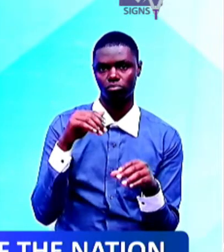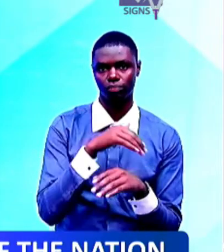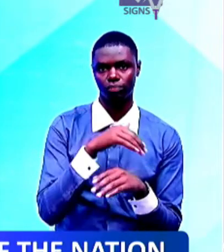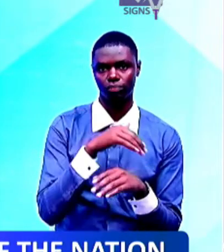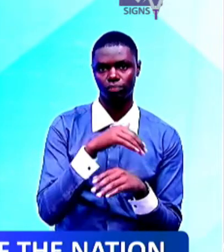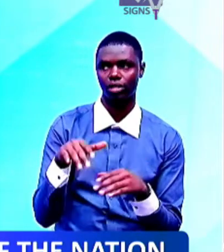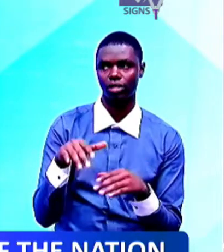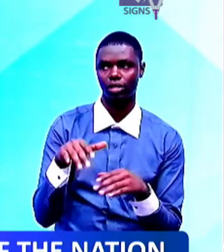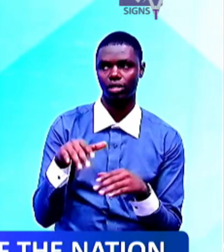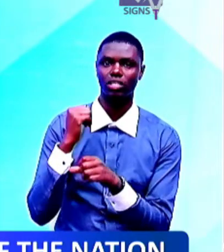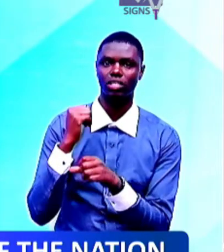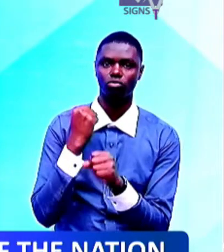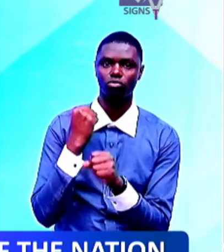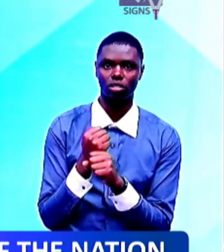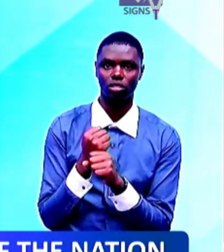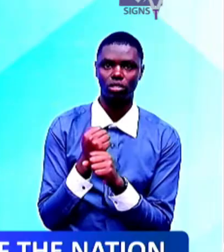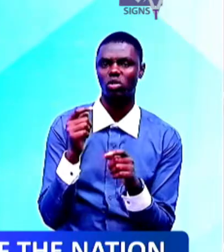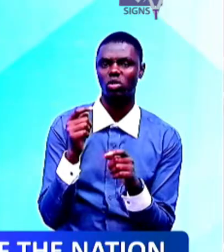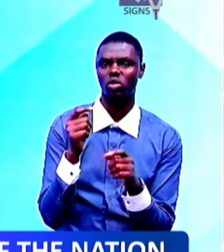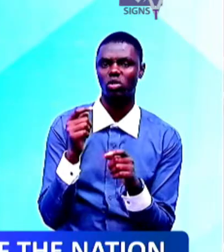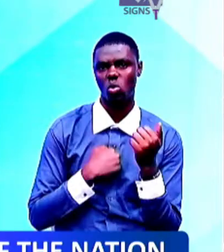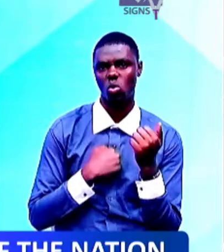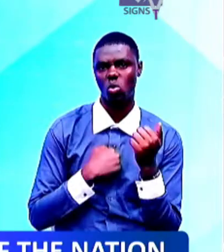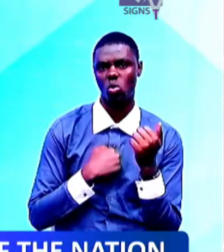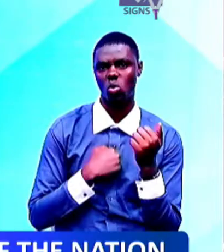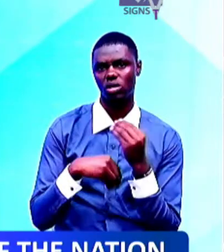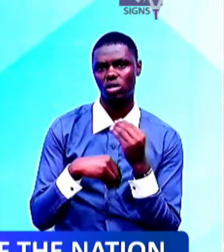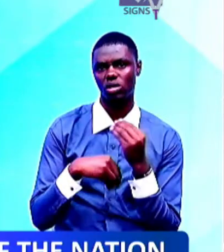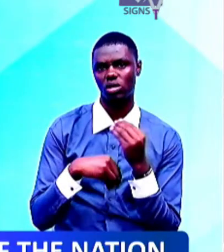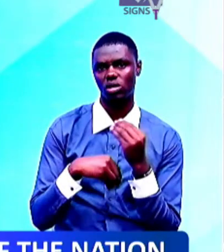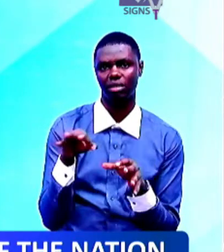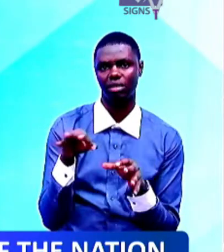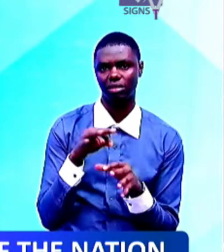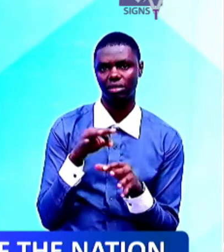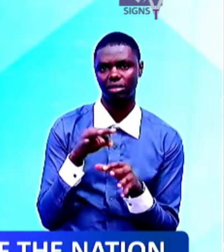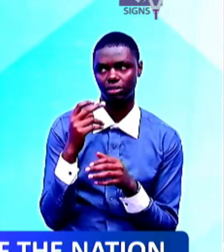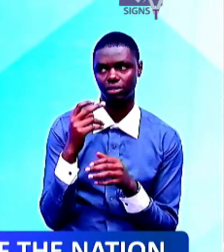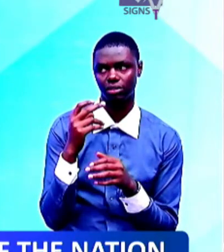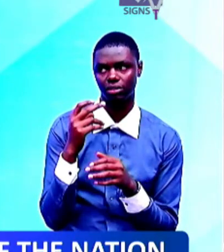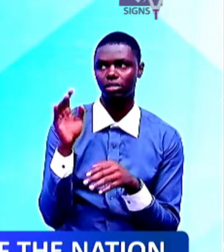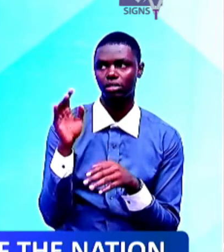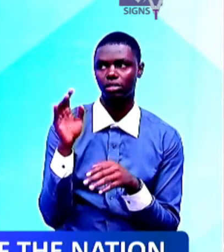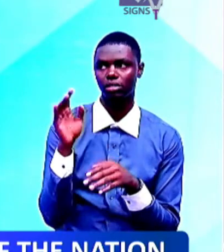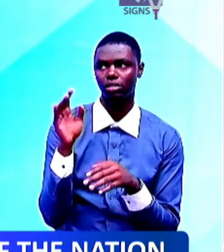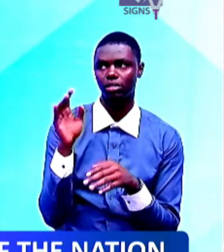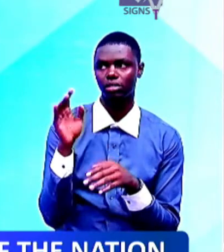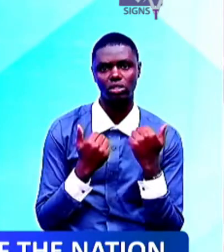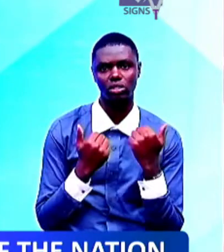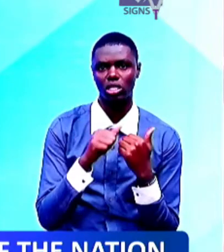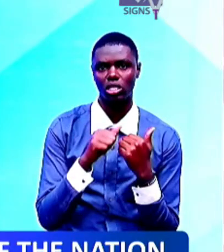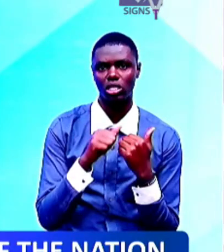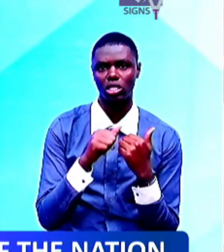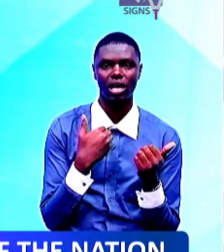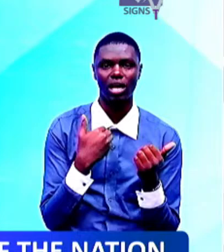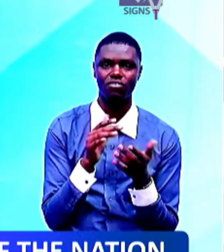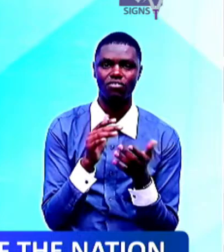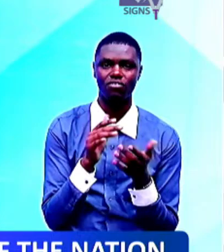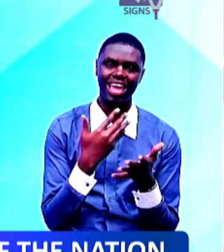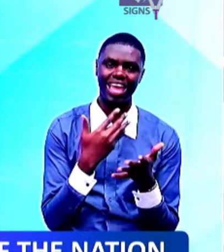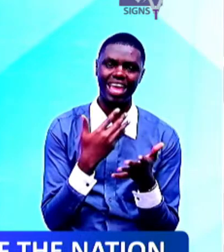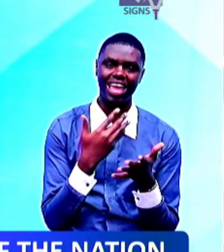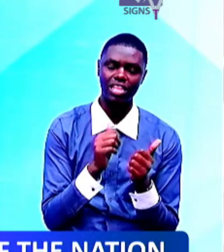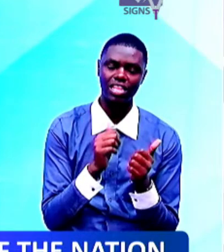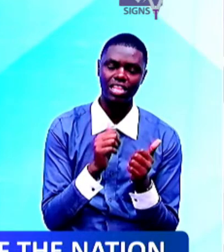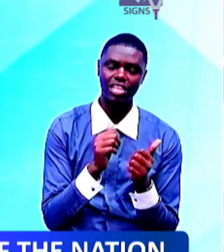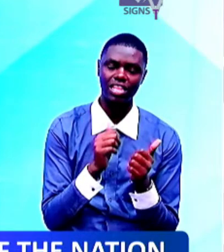have been doing it with even Rwandese who are selling tea in town. They realize that Burundians and Rwandans do not have anything to do with the Kenyan dream.